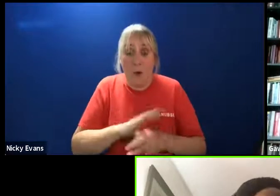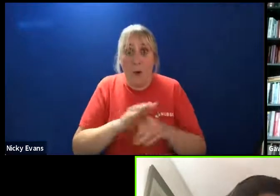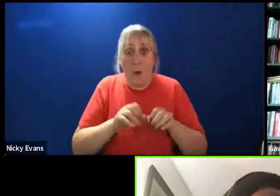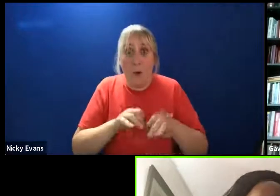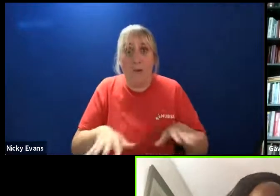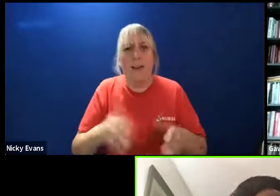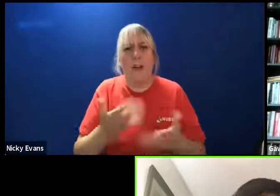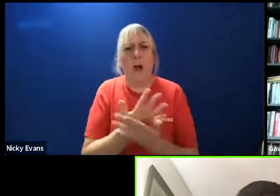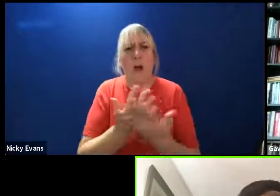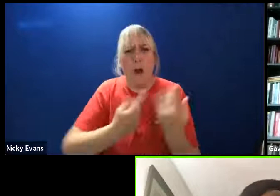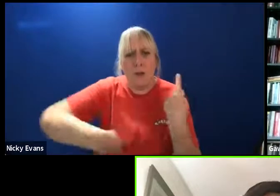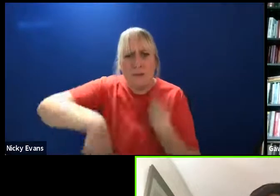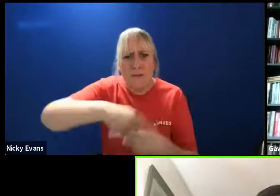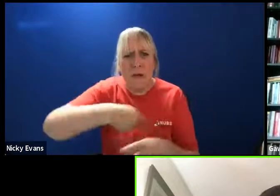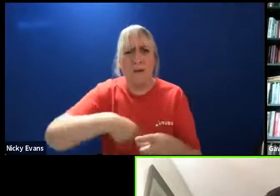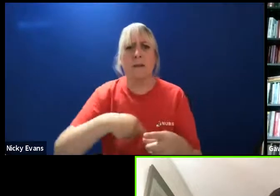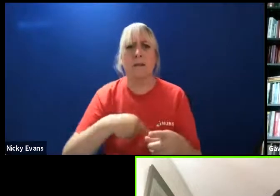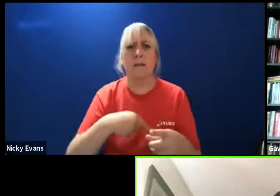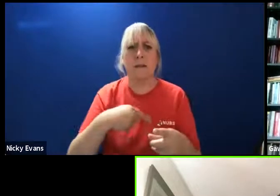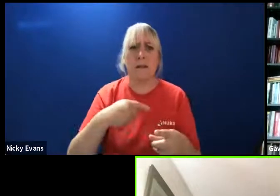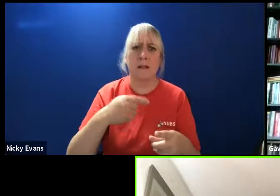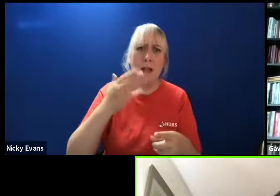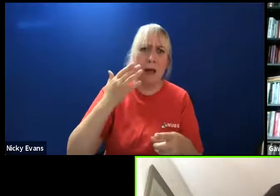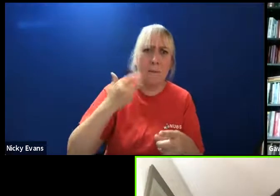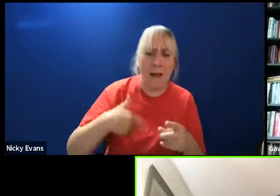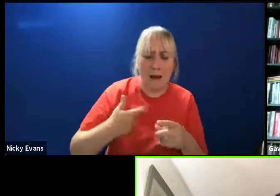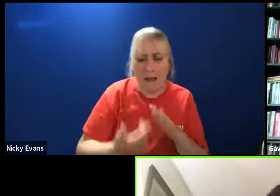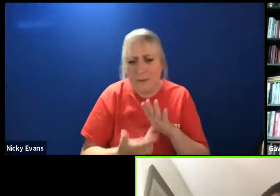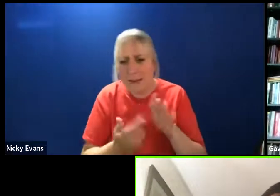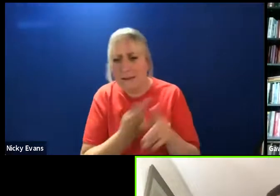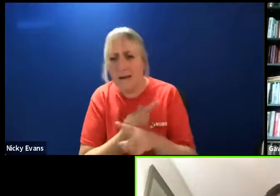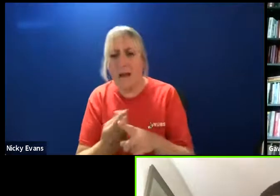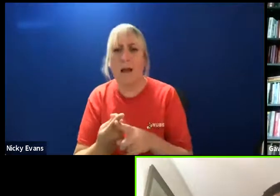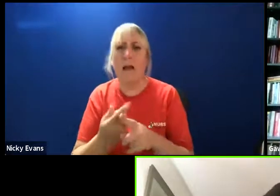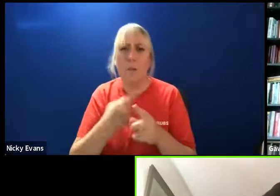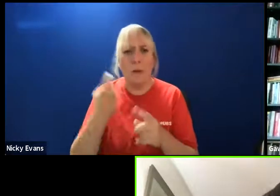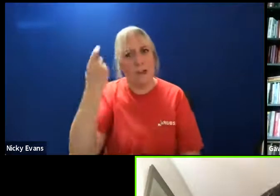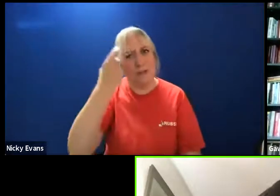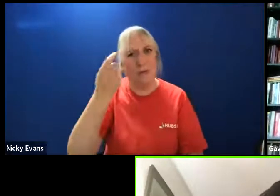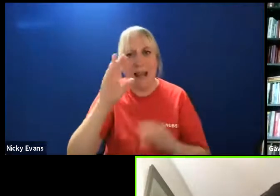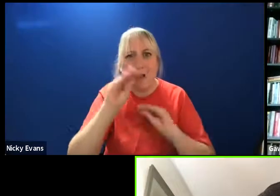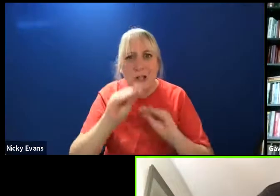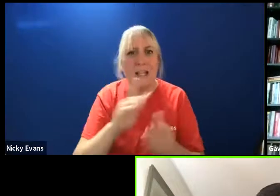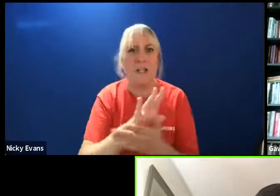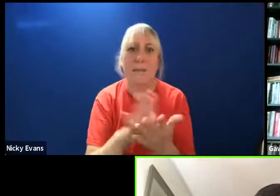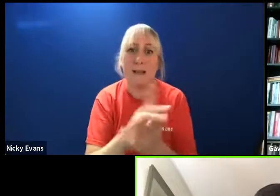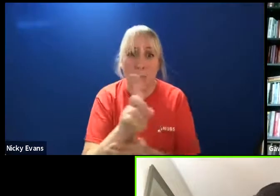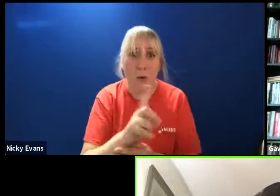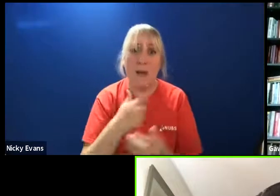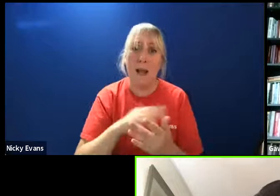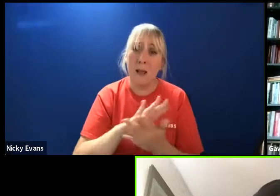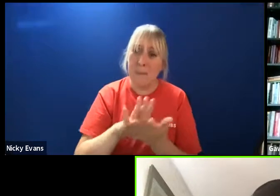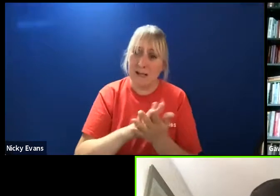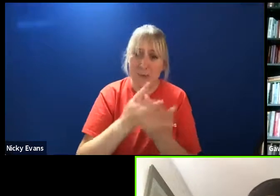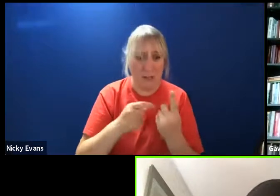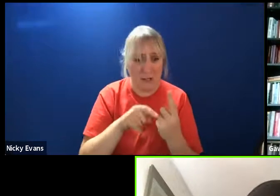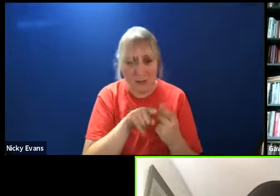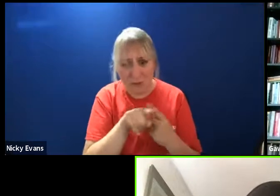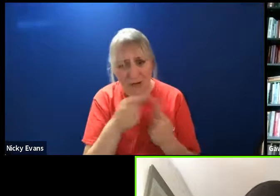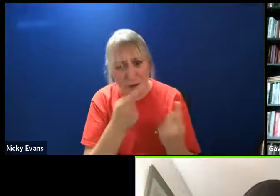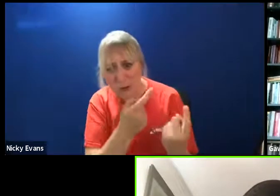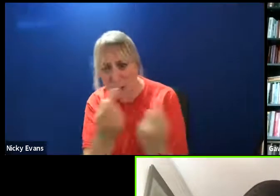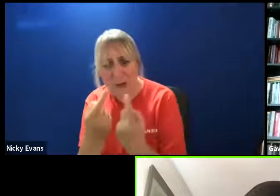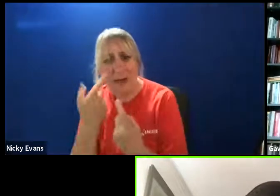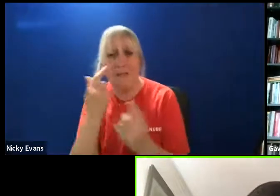race, decolonization, and education means. And we're seeking out a whole range of different books and ways of speaking and being